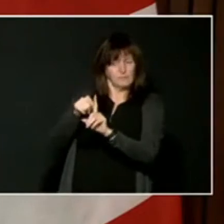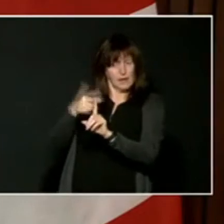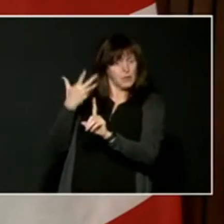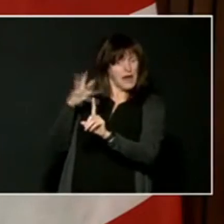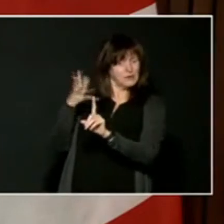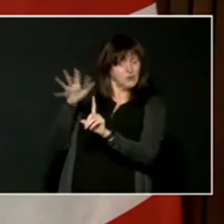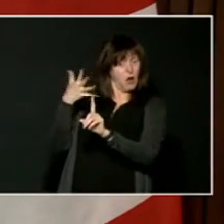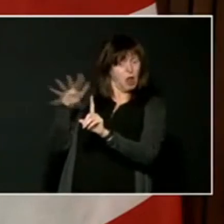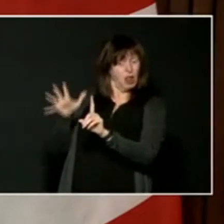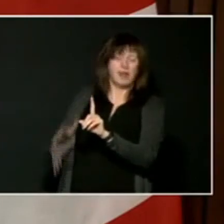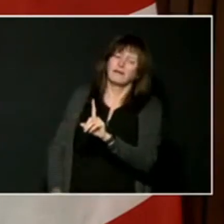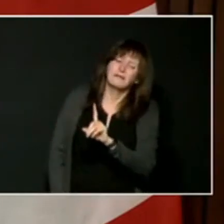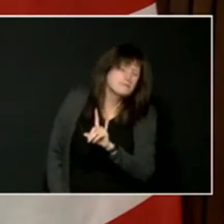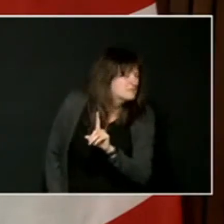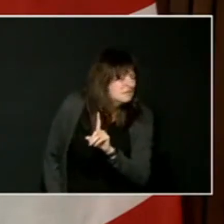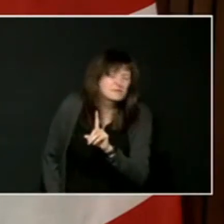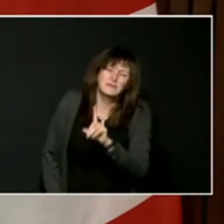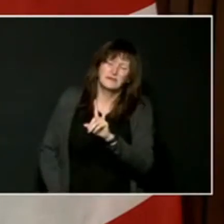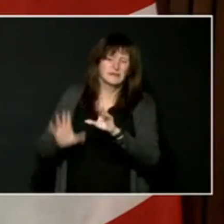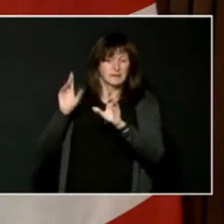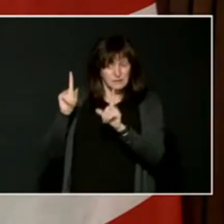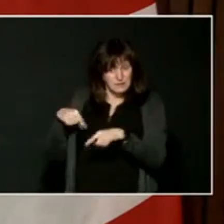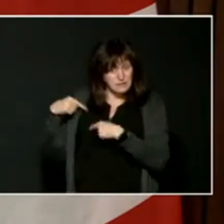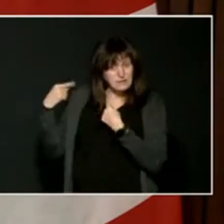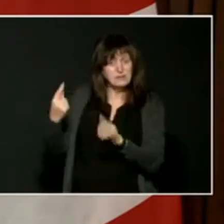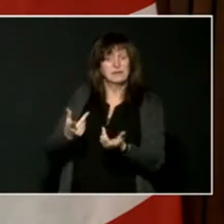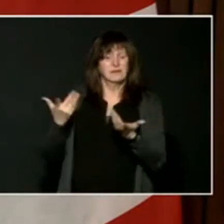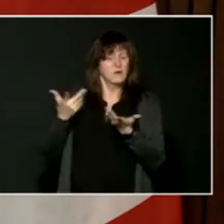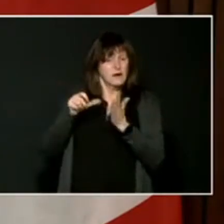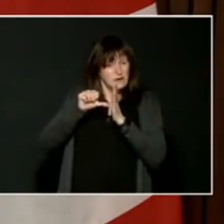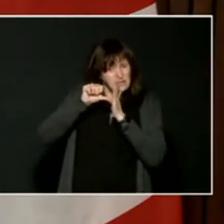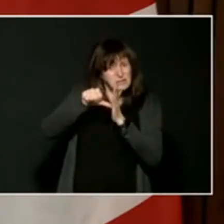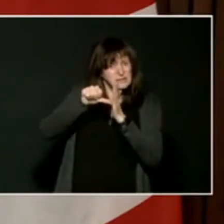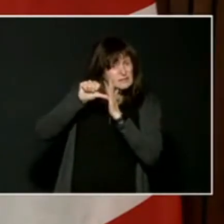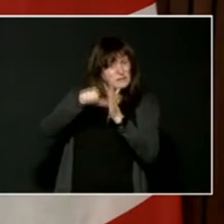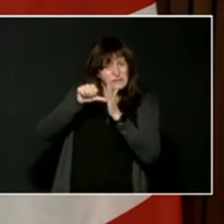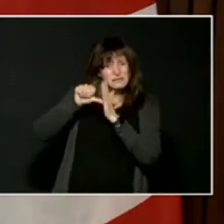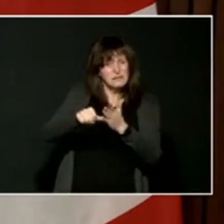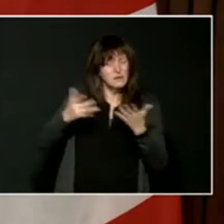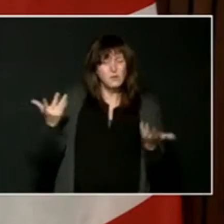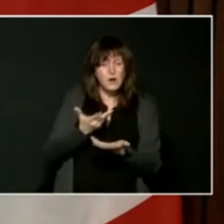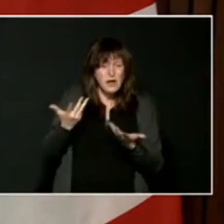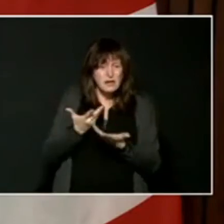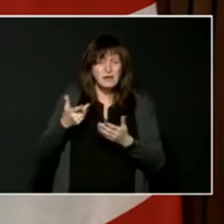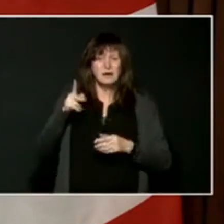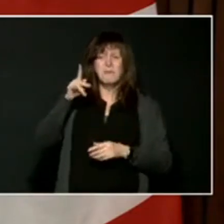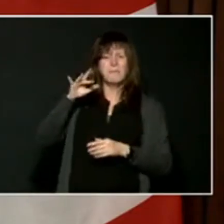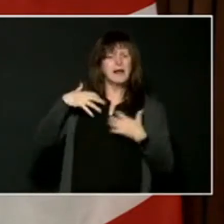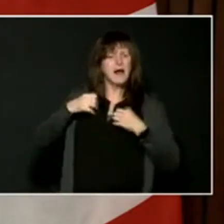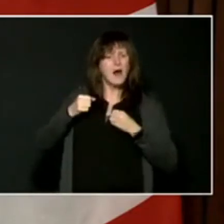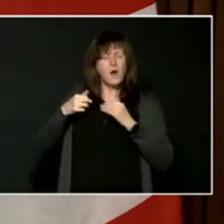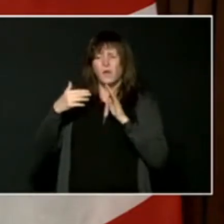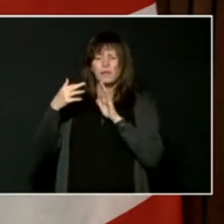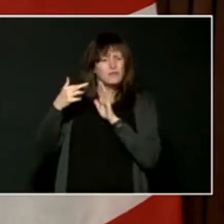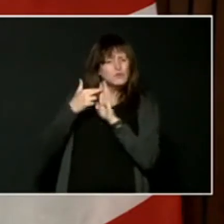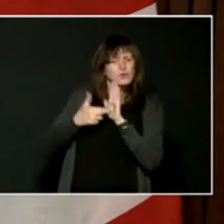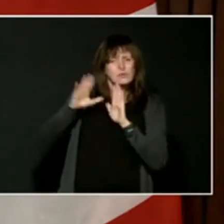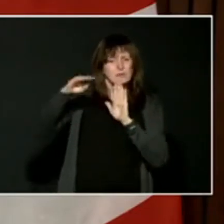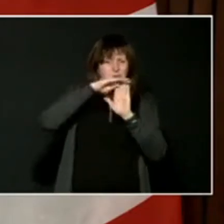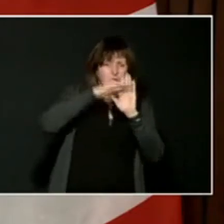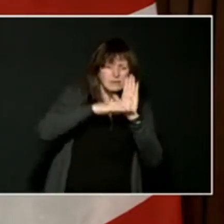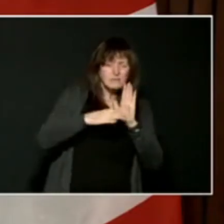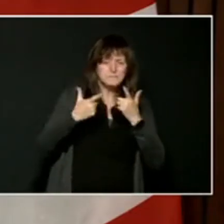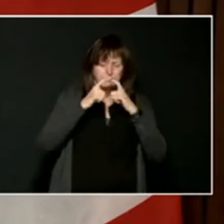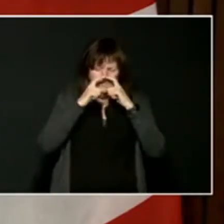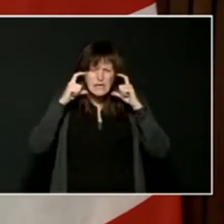started. The best weapons we have for short-term control are the public health measures like masks, physical distancing, hand hygiene, staying